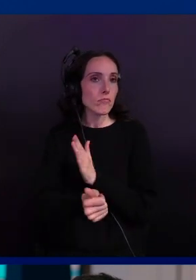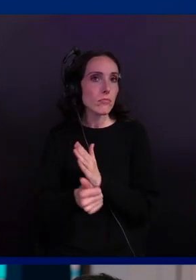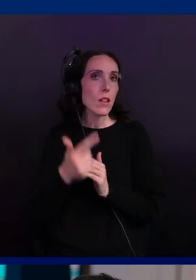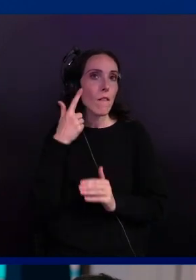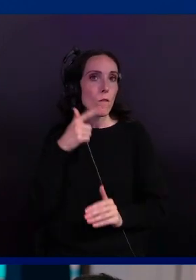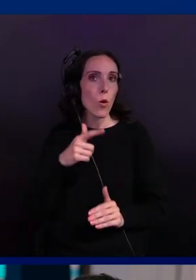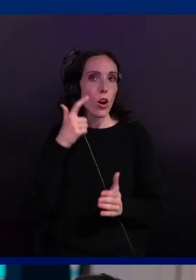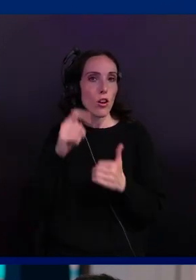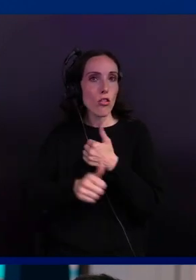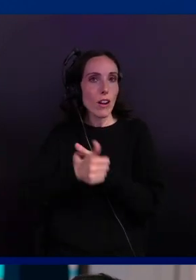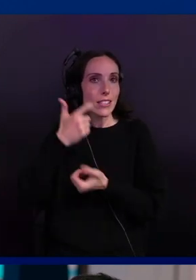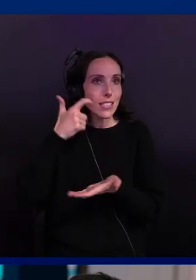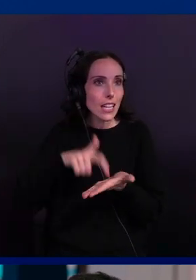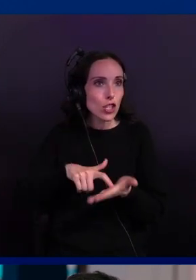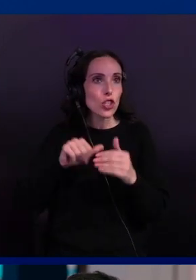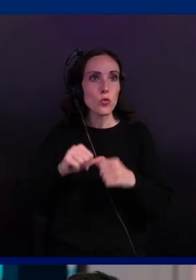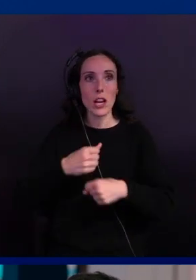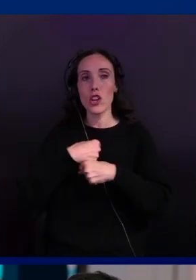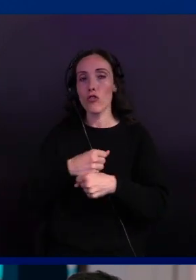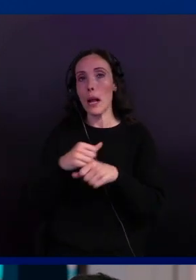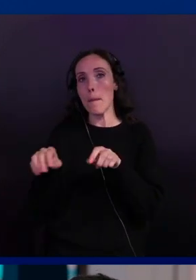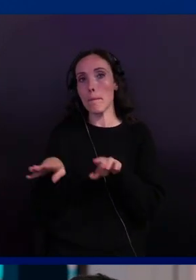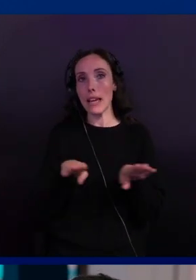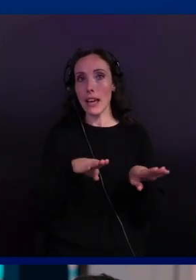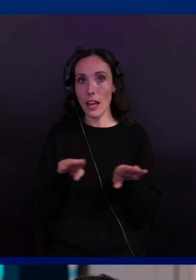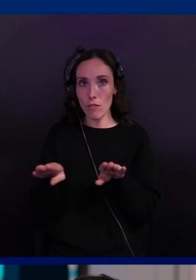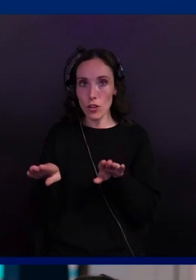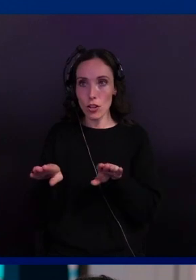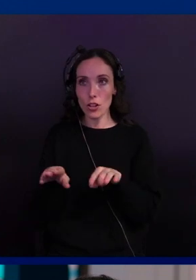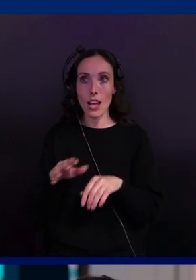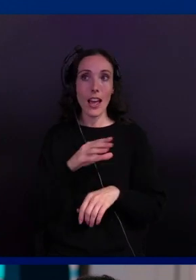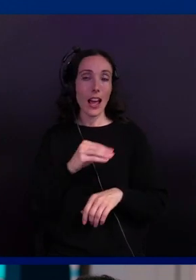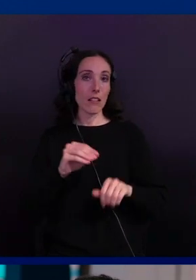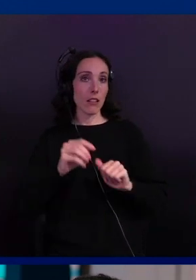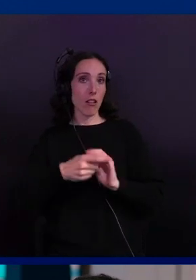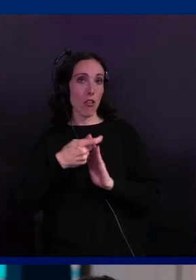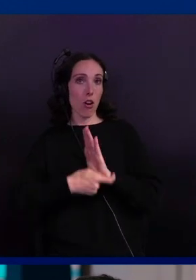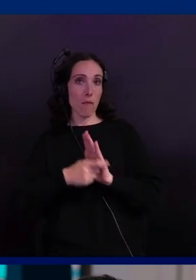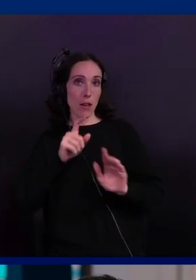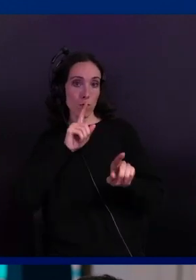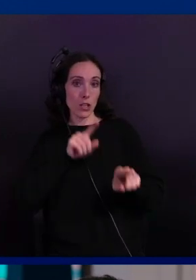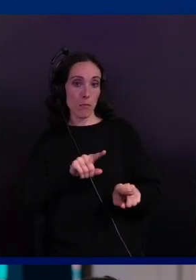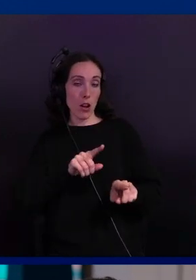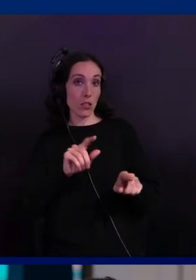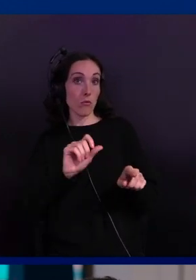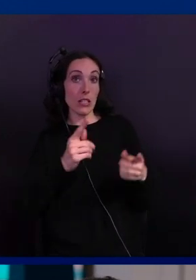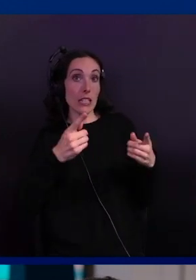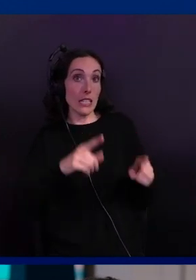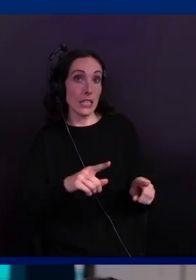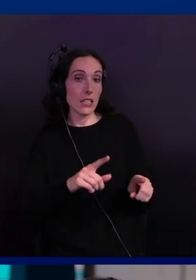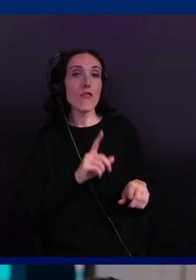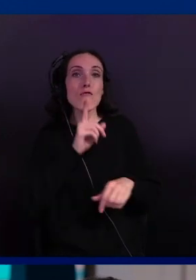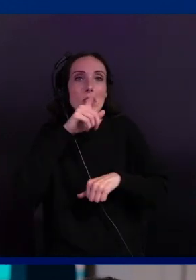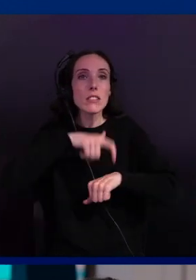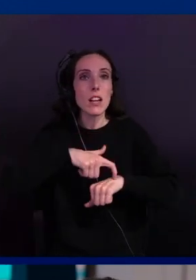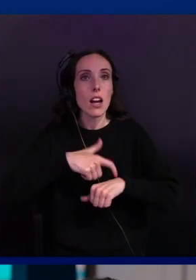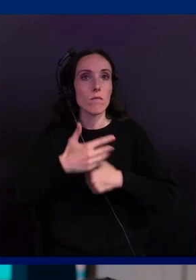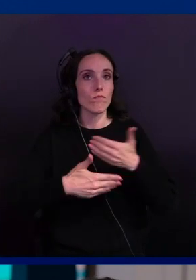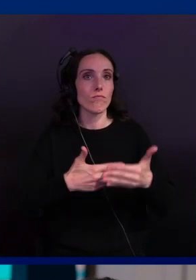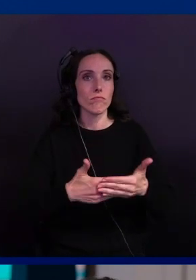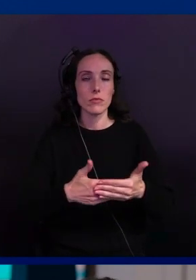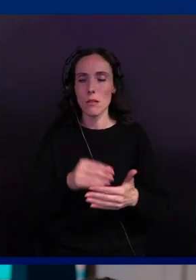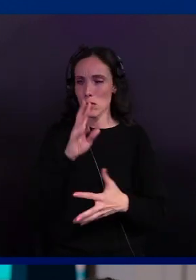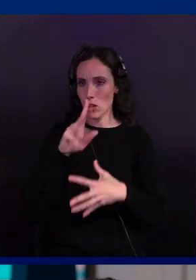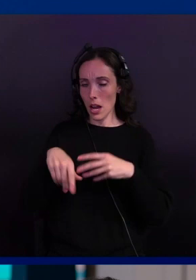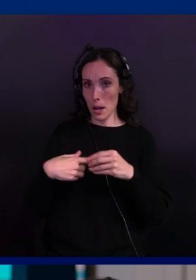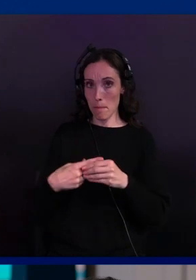create a behavior kind of a thing, and then you can automatically respond to incident in a real time. I'm going to talk about a little